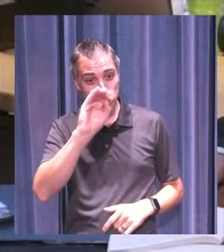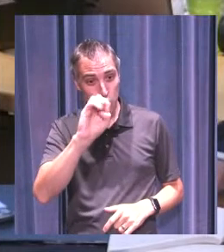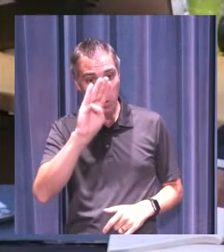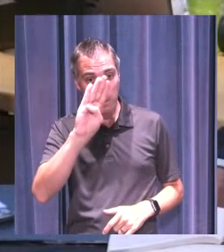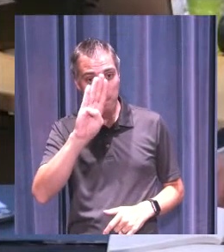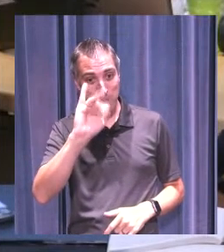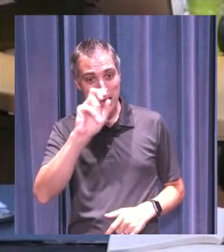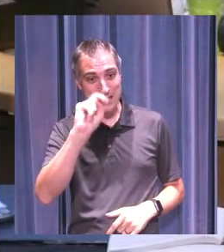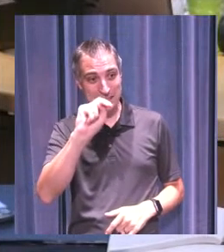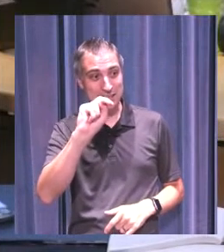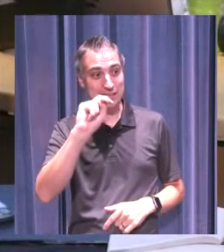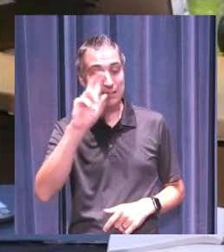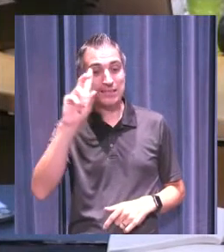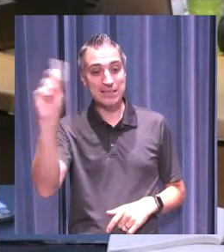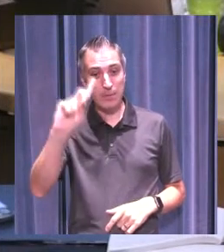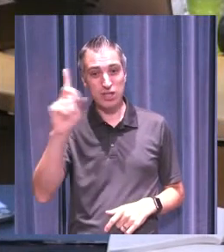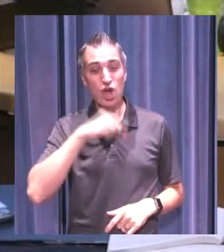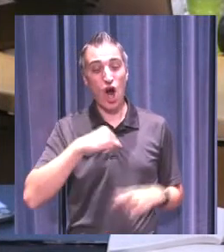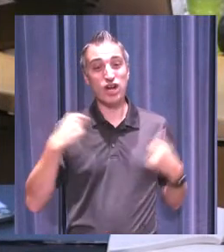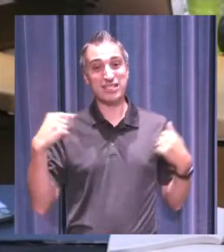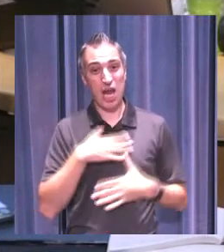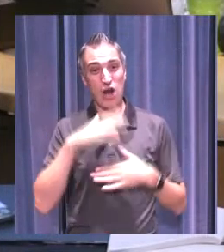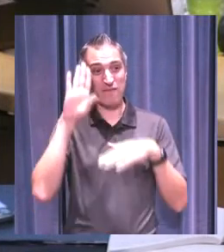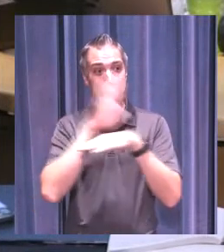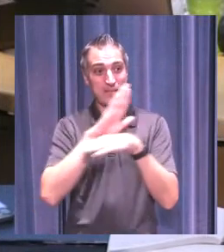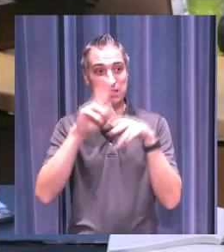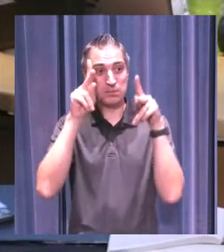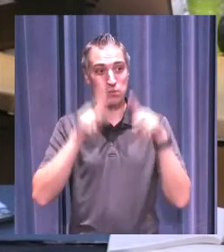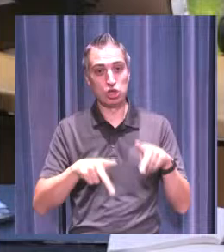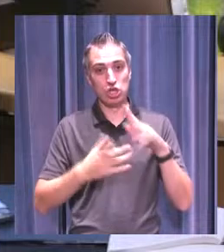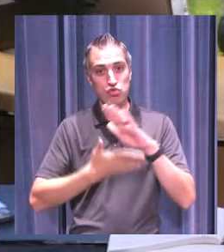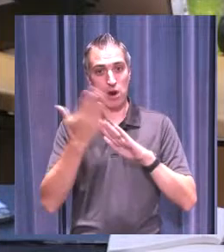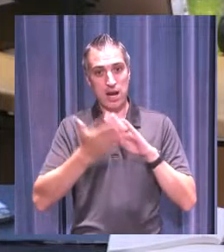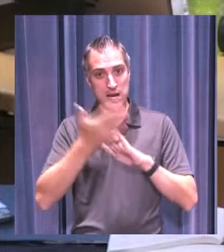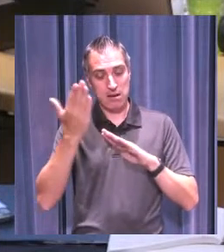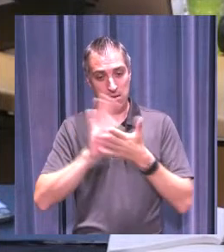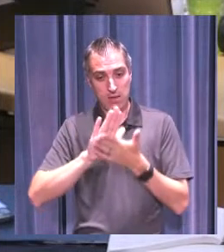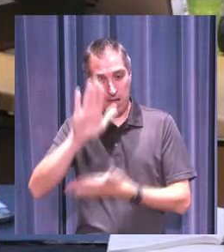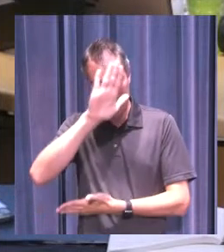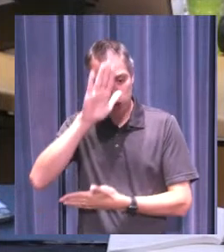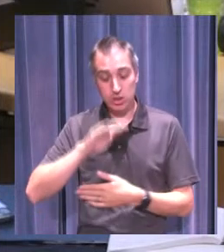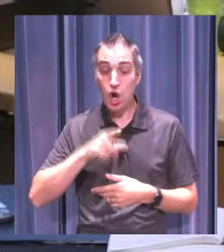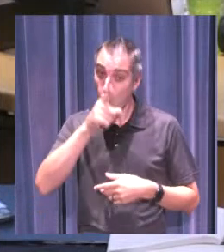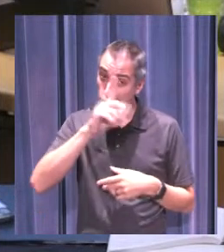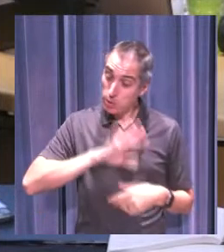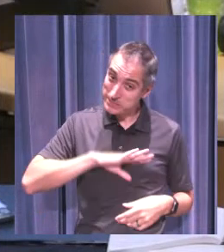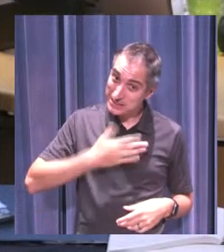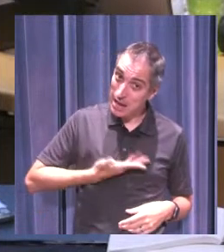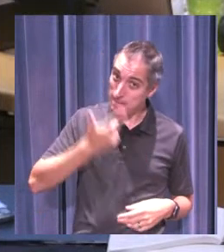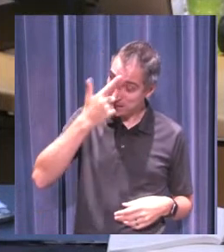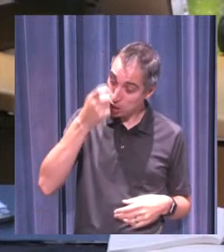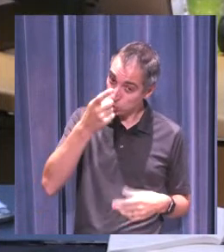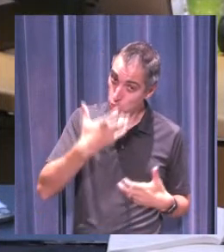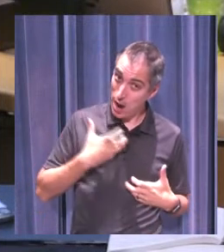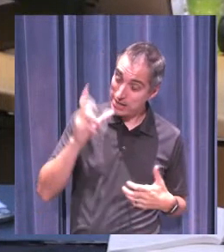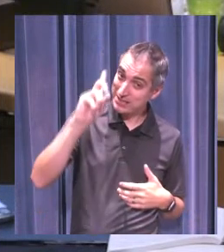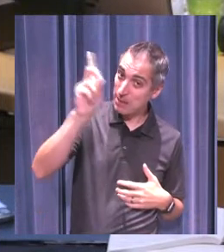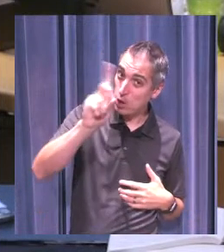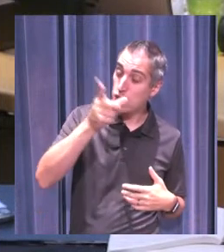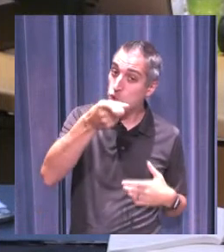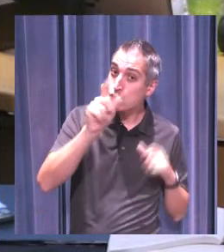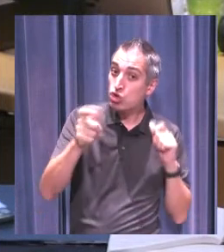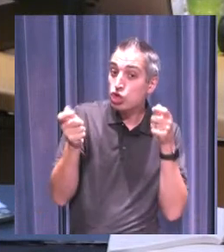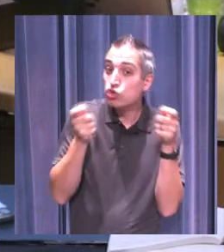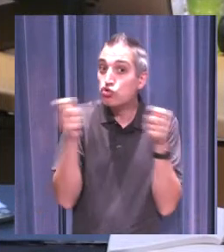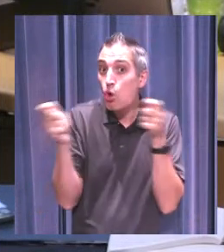are scared of a business person running into the college? Are you upset because you wanted a Democrat you could control